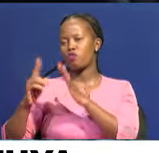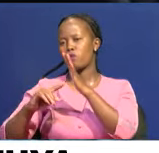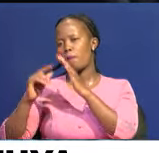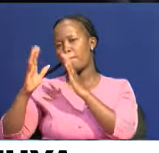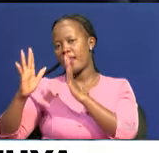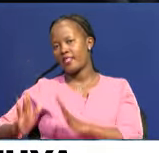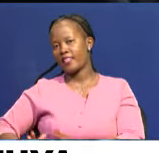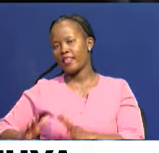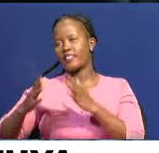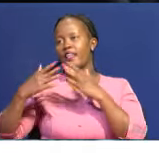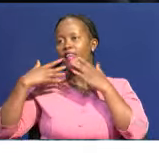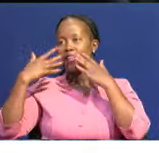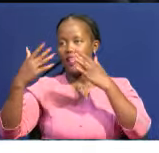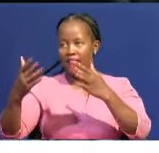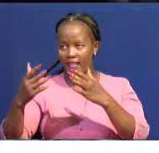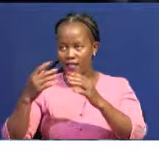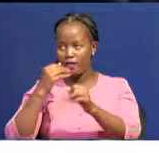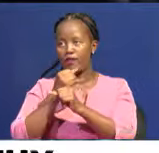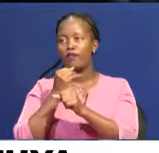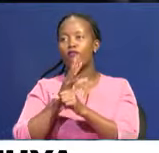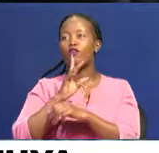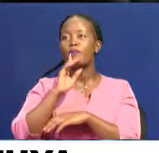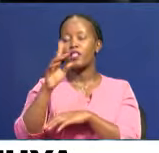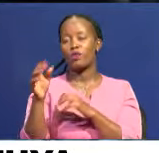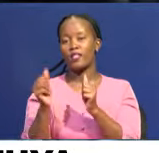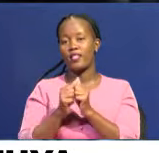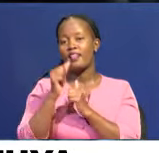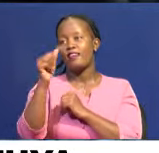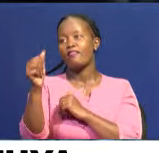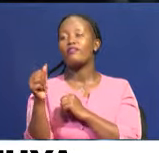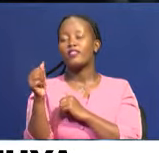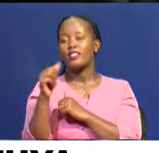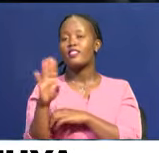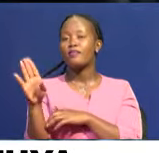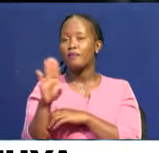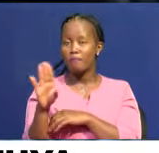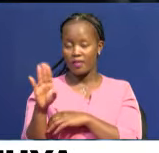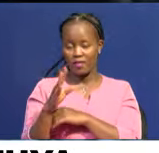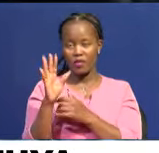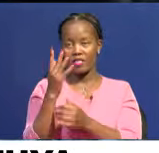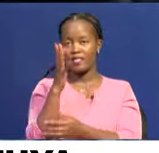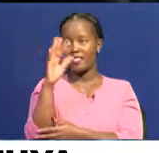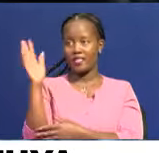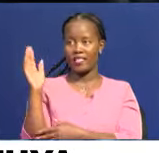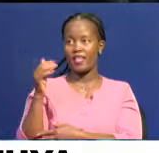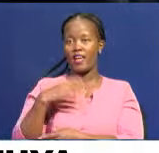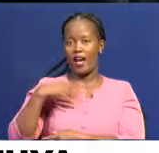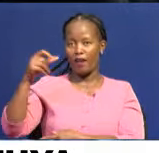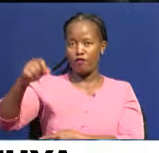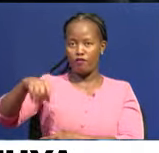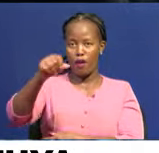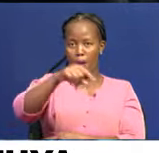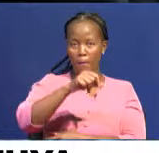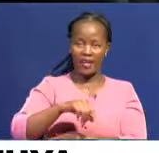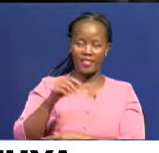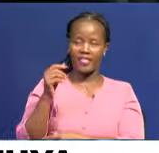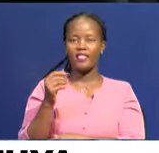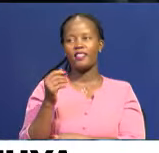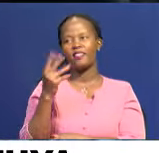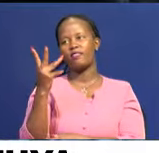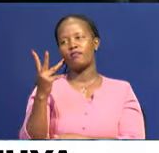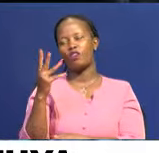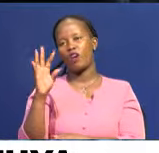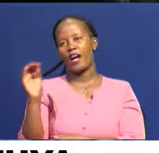for making sure that the 15 billion for 100 million you have already done. And I'm sure, as one of the staff